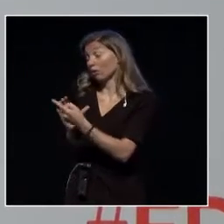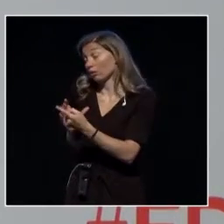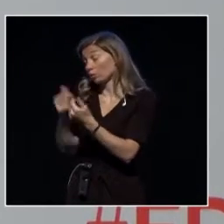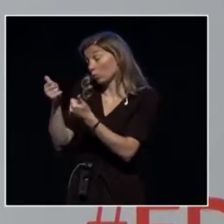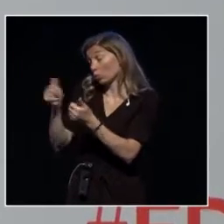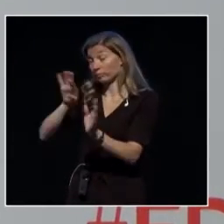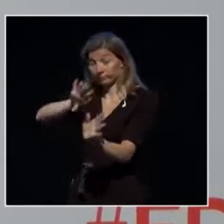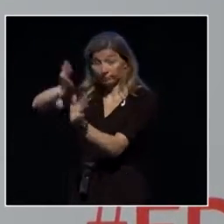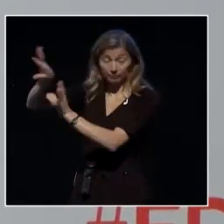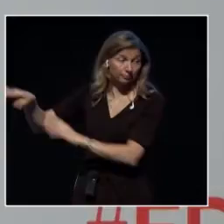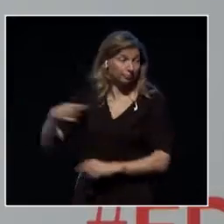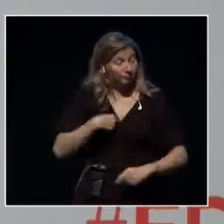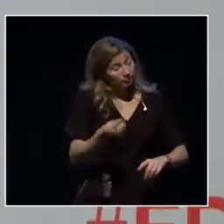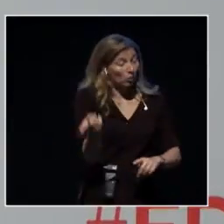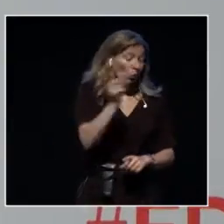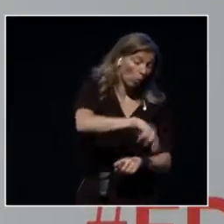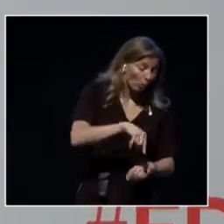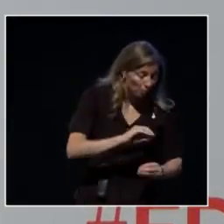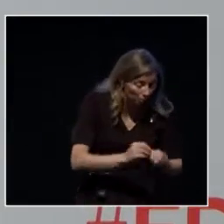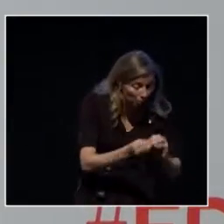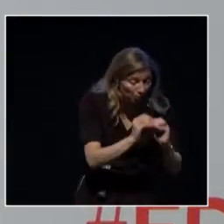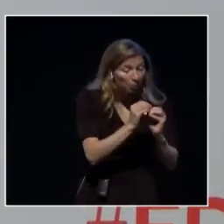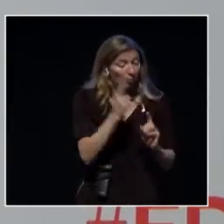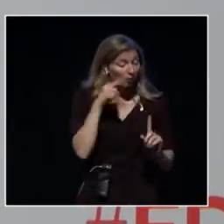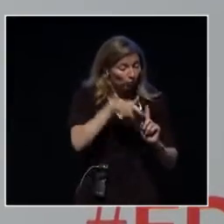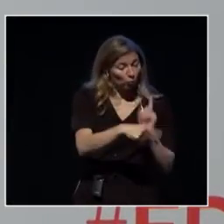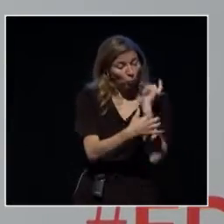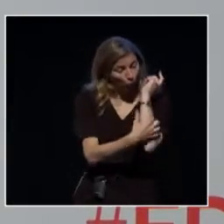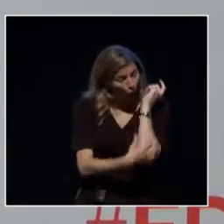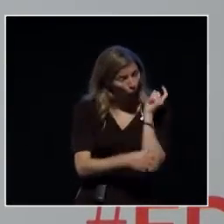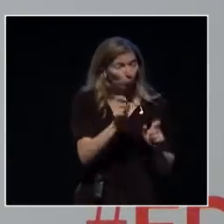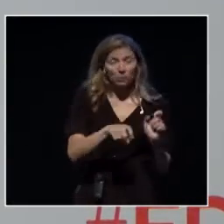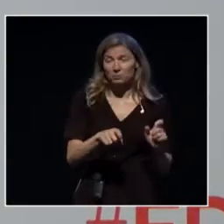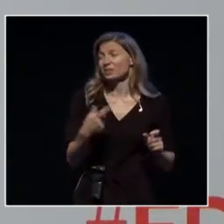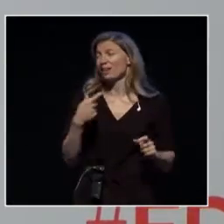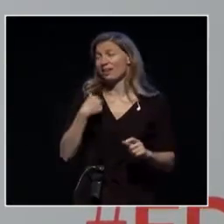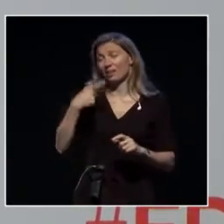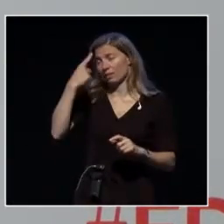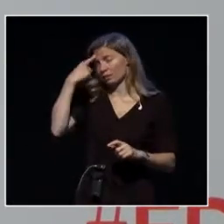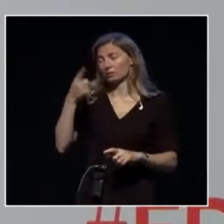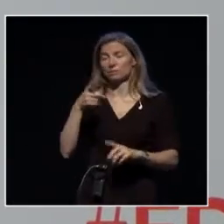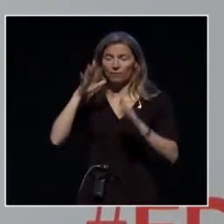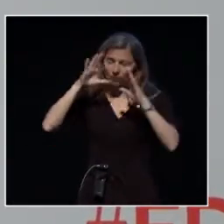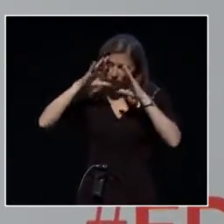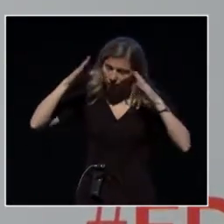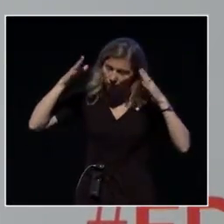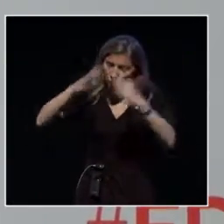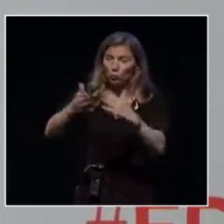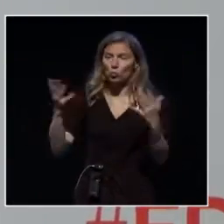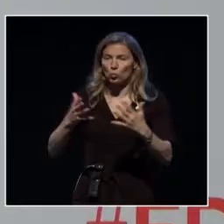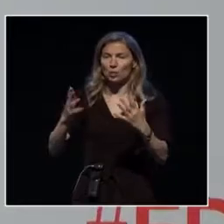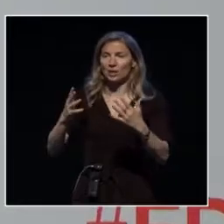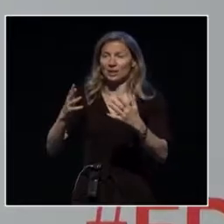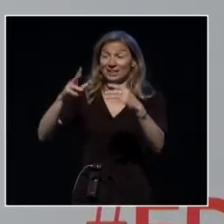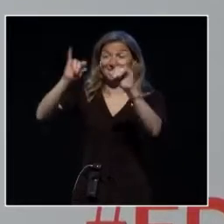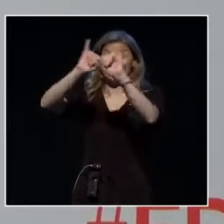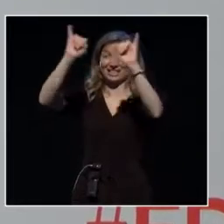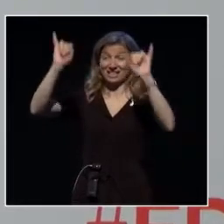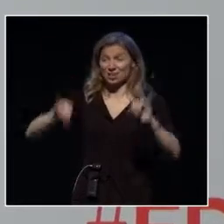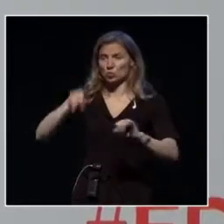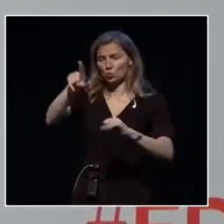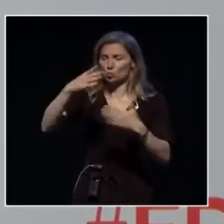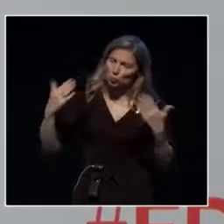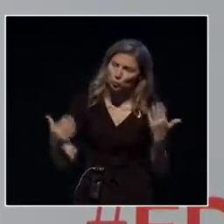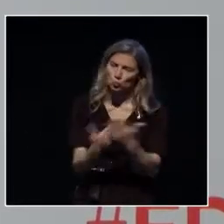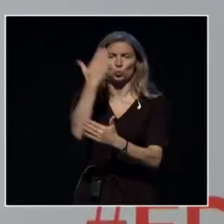doesn't work for that way. So we need a different kind of institution. That's a focus, that the finance cannot be just open up the door and do that